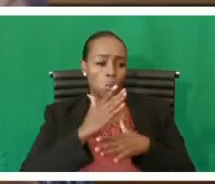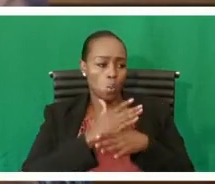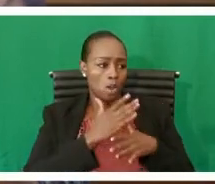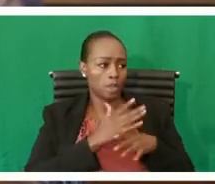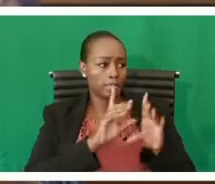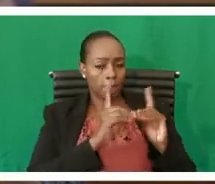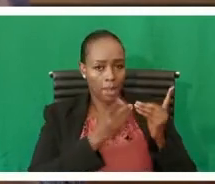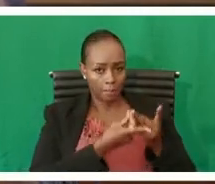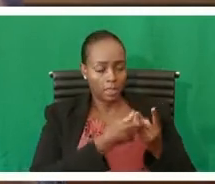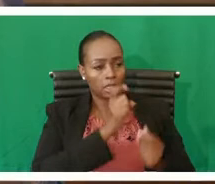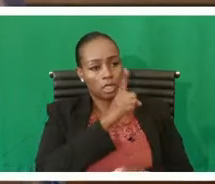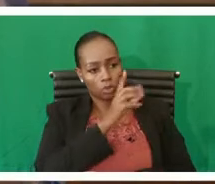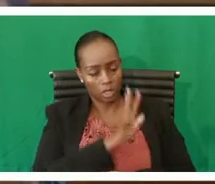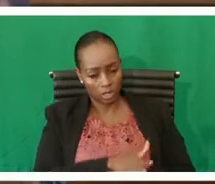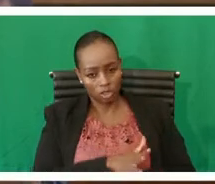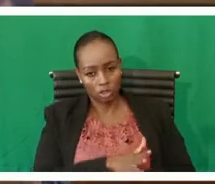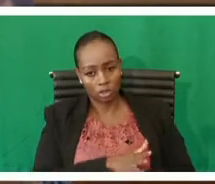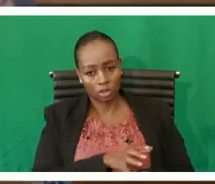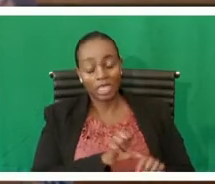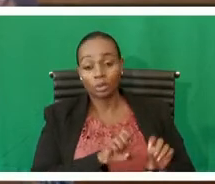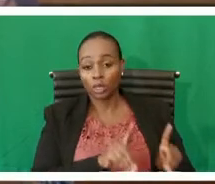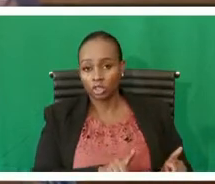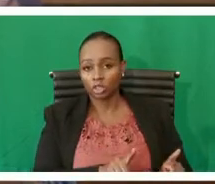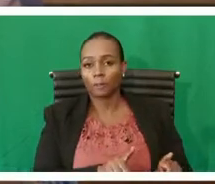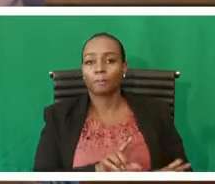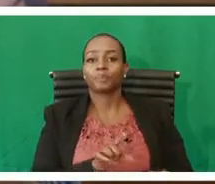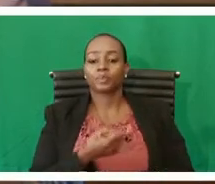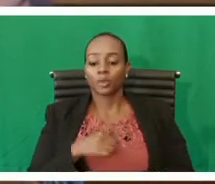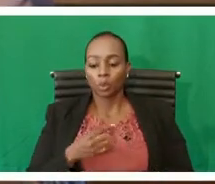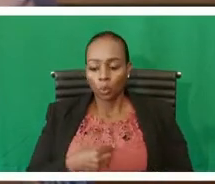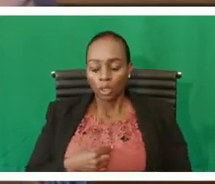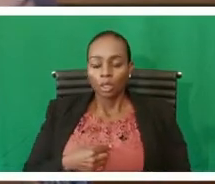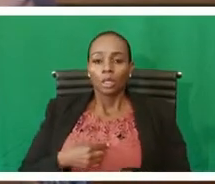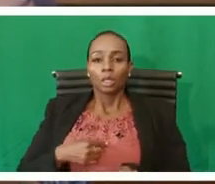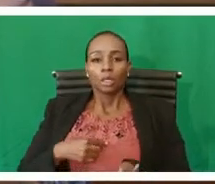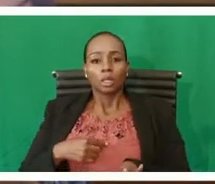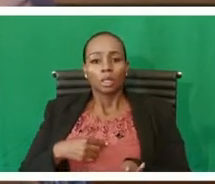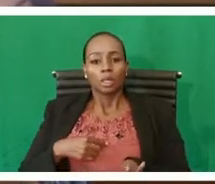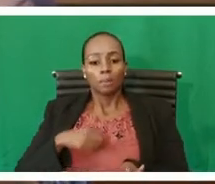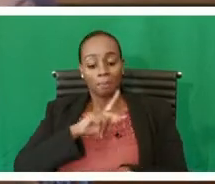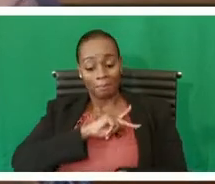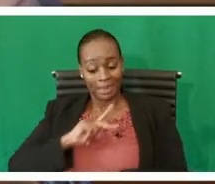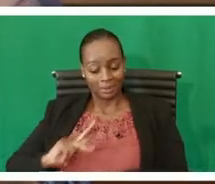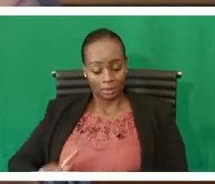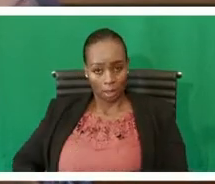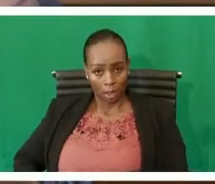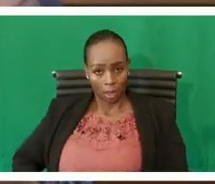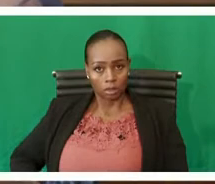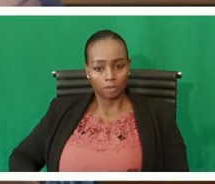la thuto. As part of the Basic Education Employment Initiative by President Cyril Ramaphosa,